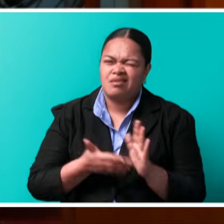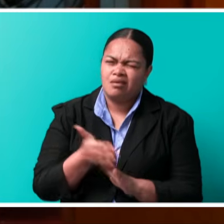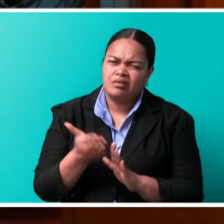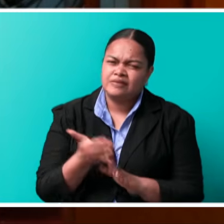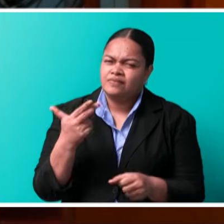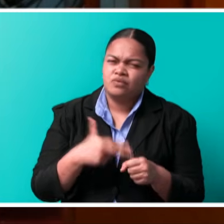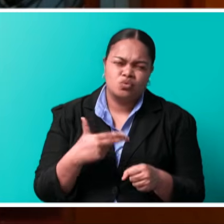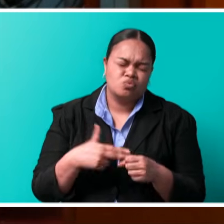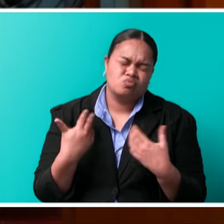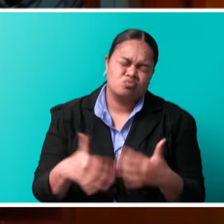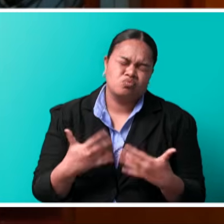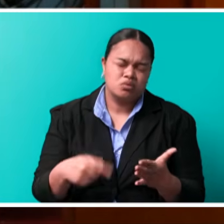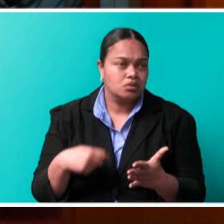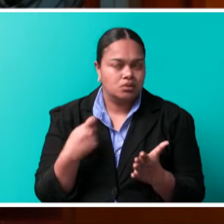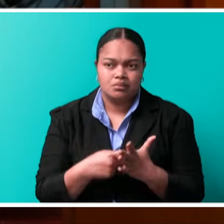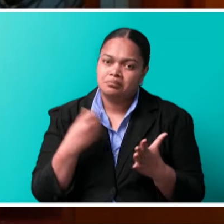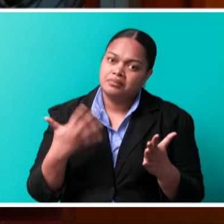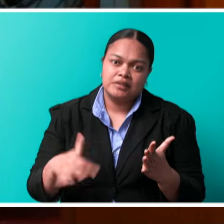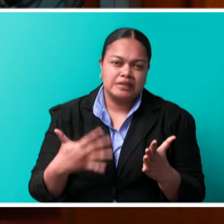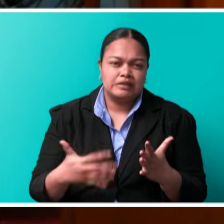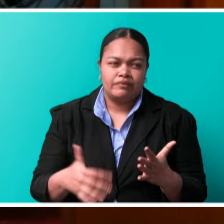impact everything